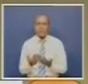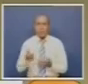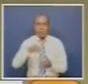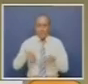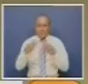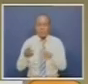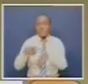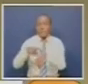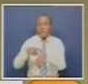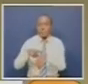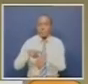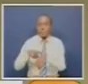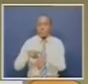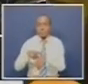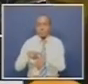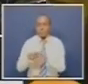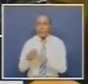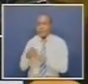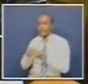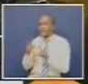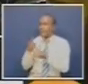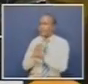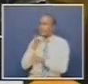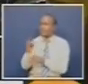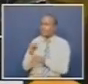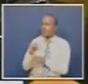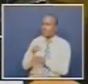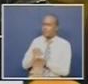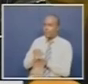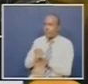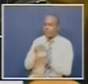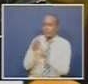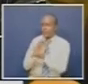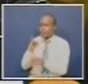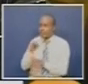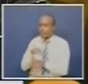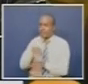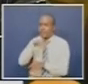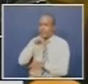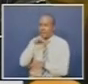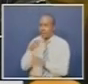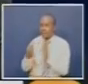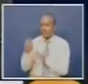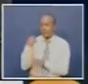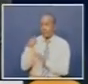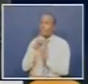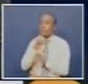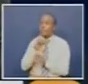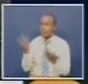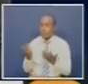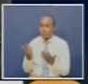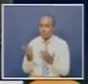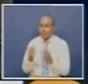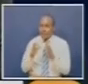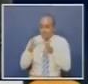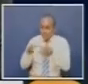time. Well, the difference is Raila, for example, and I want you to respond to that. The difference is Raila, for example, yesterday said when the